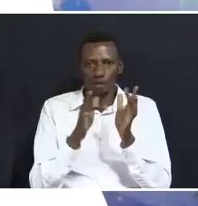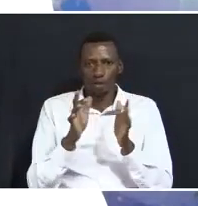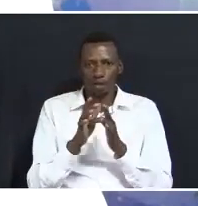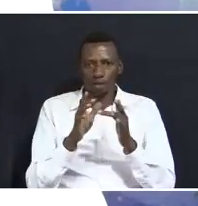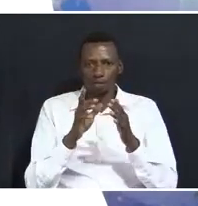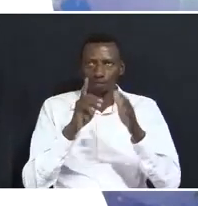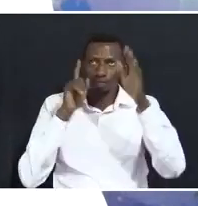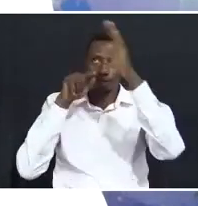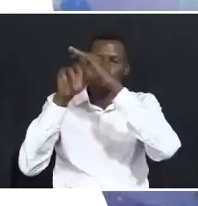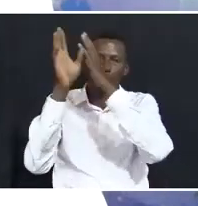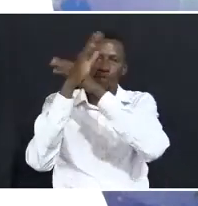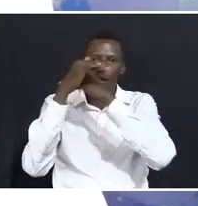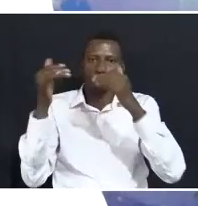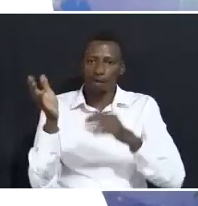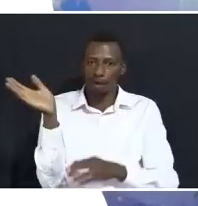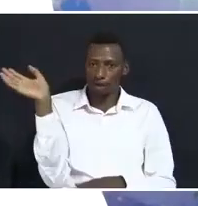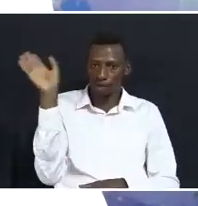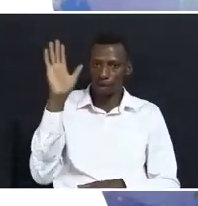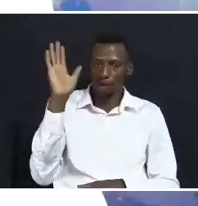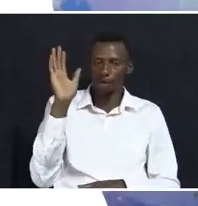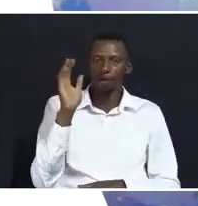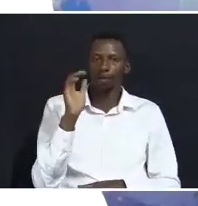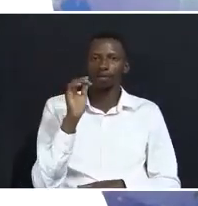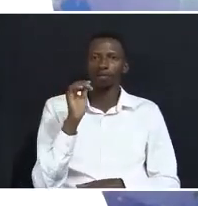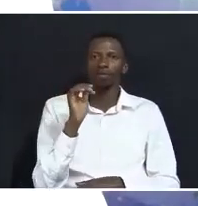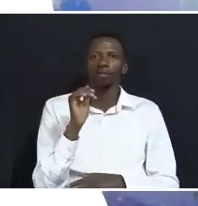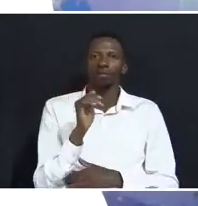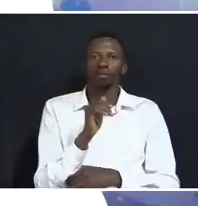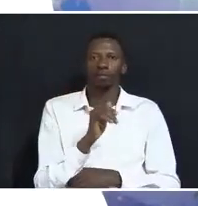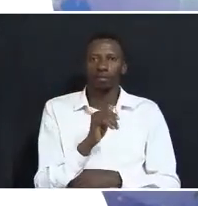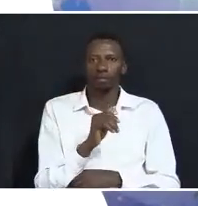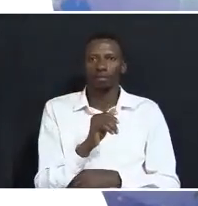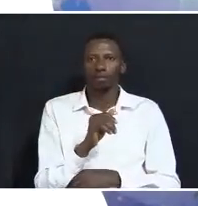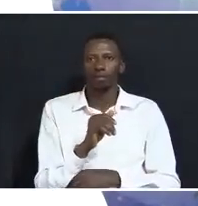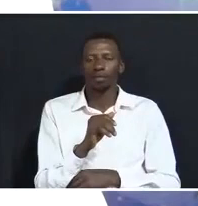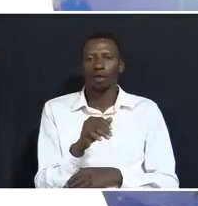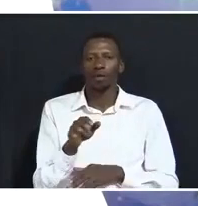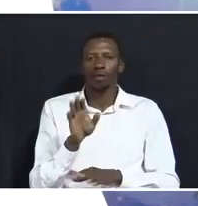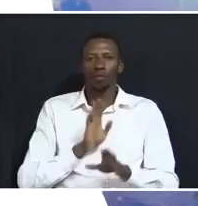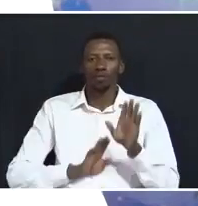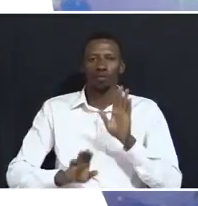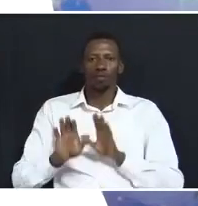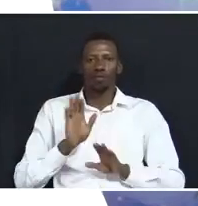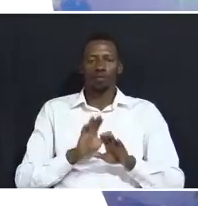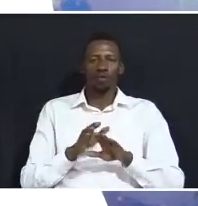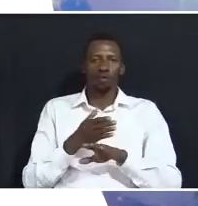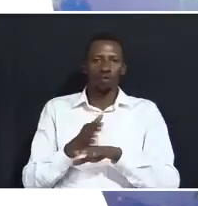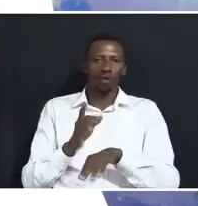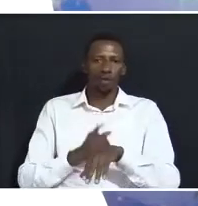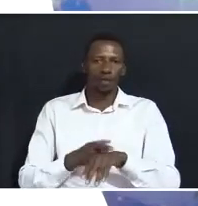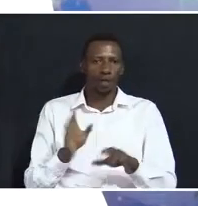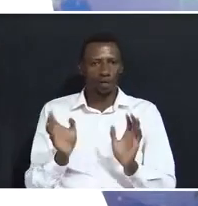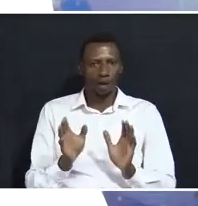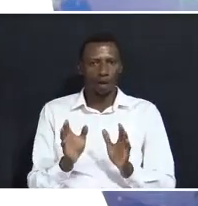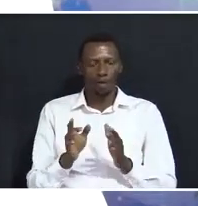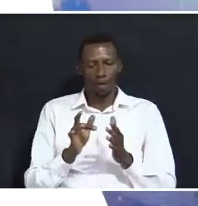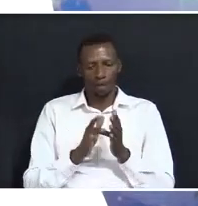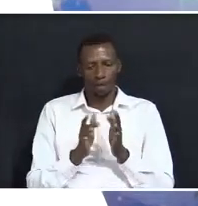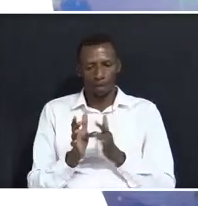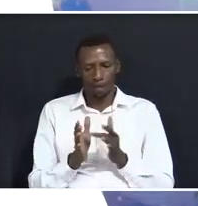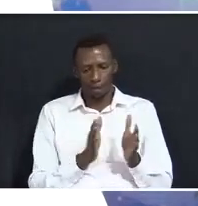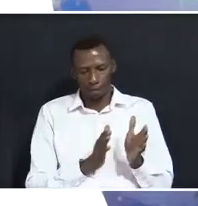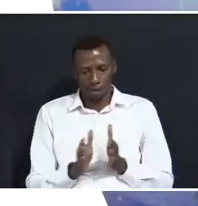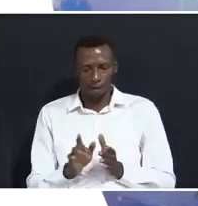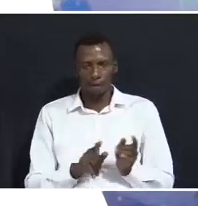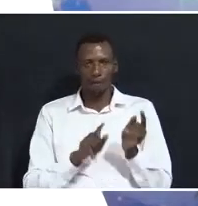up, he steadfastly, without delay, set his face to go to Jerusalem.